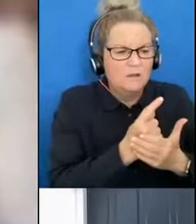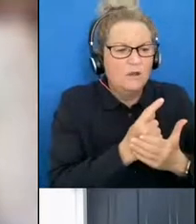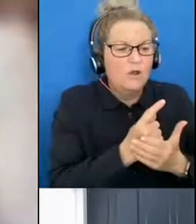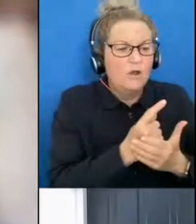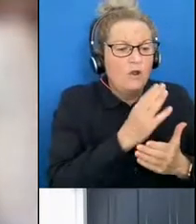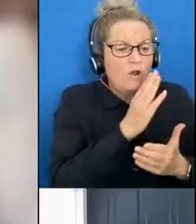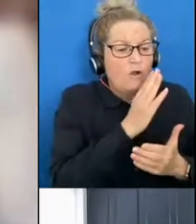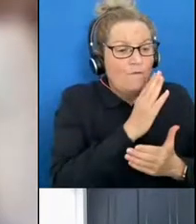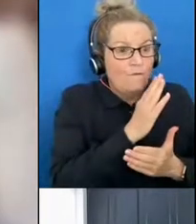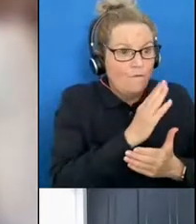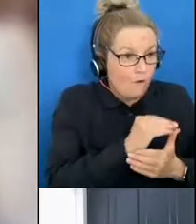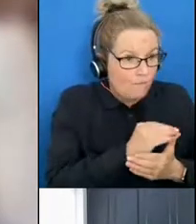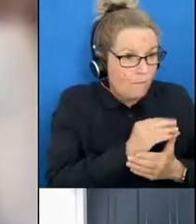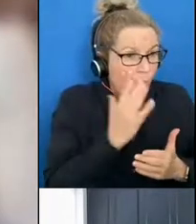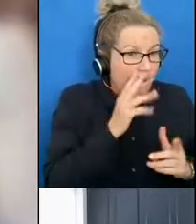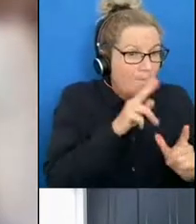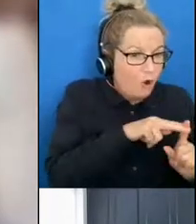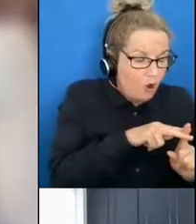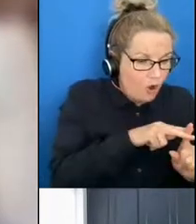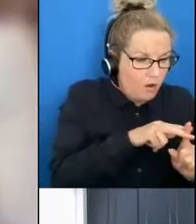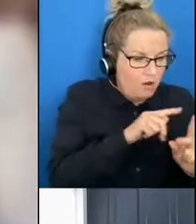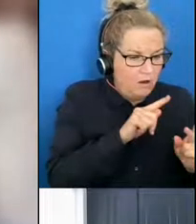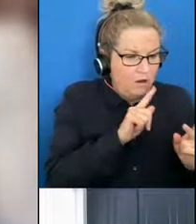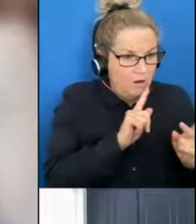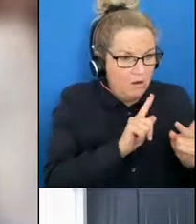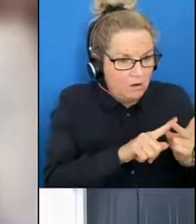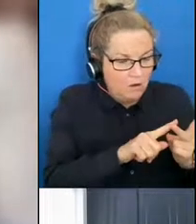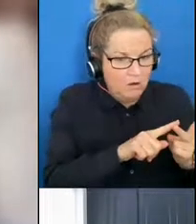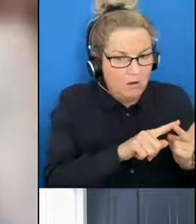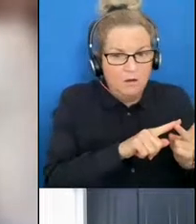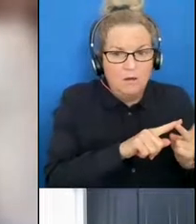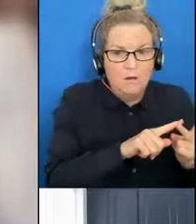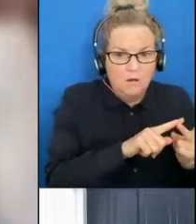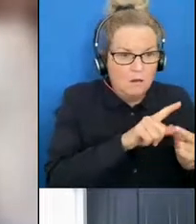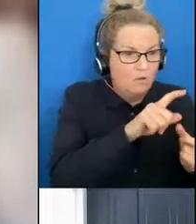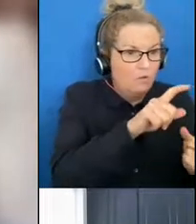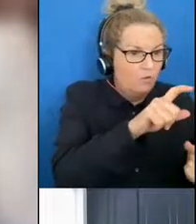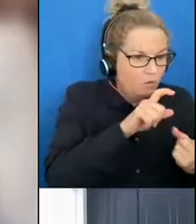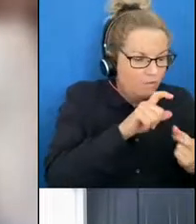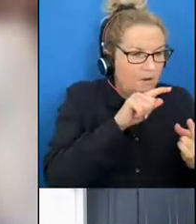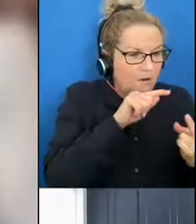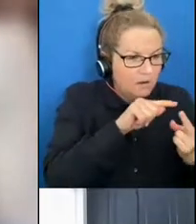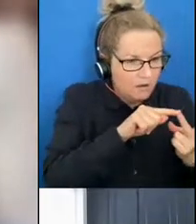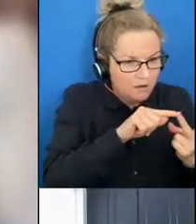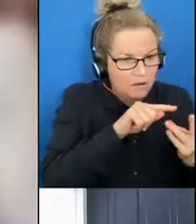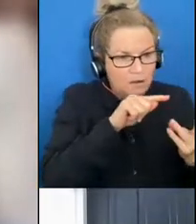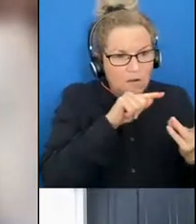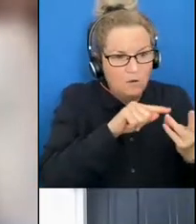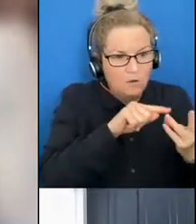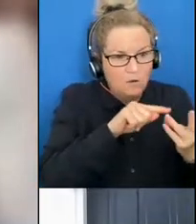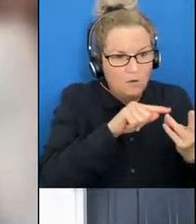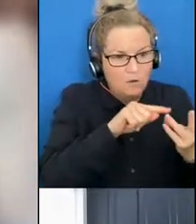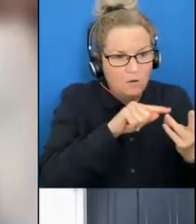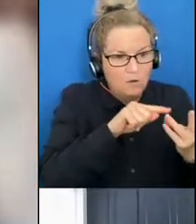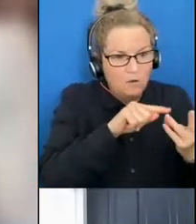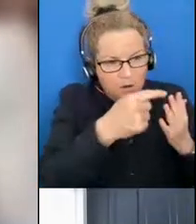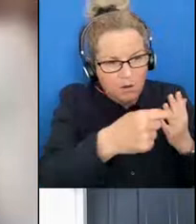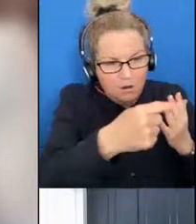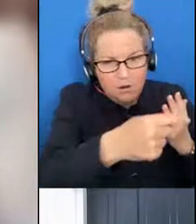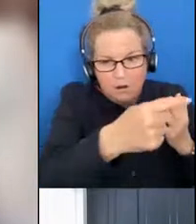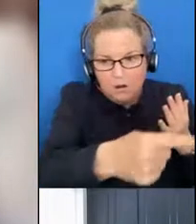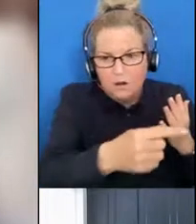from the stage of applying for positions to the point of career progression, they identified workplace adjustment